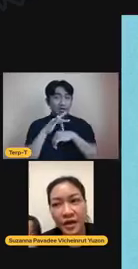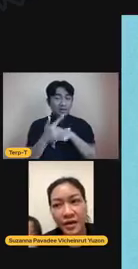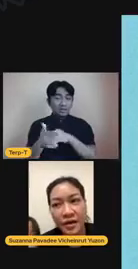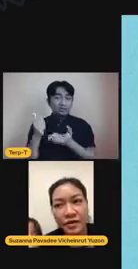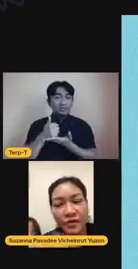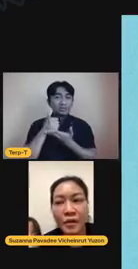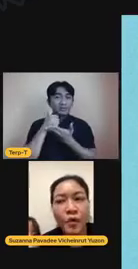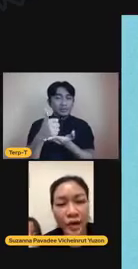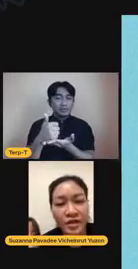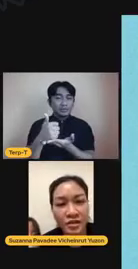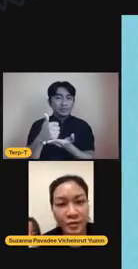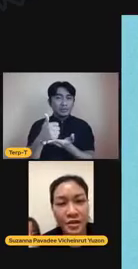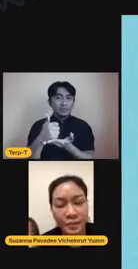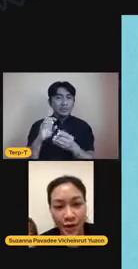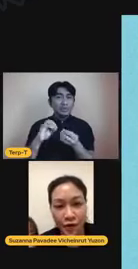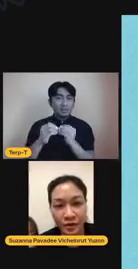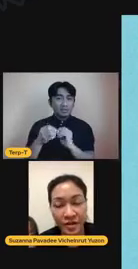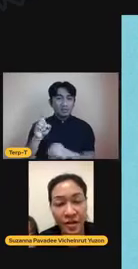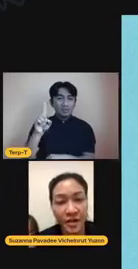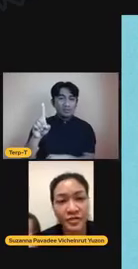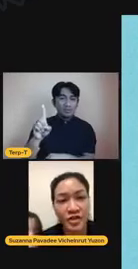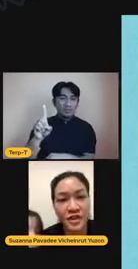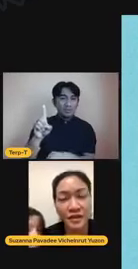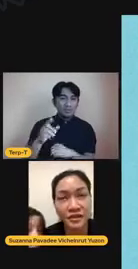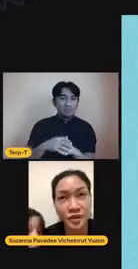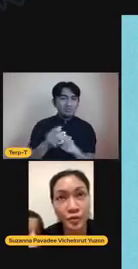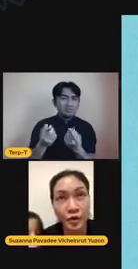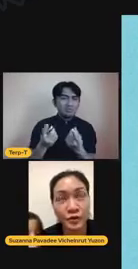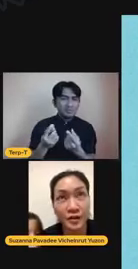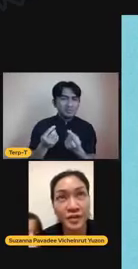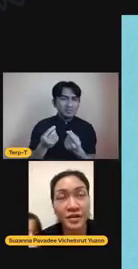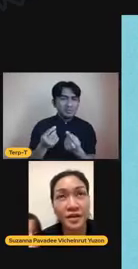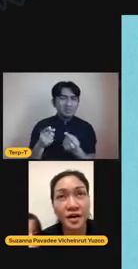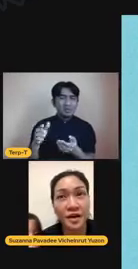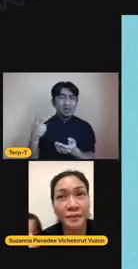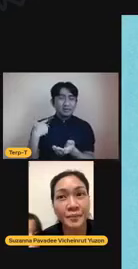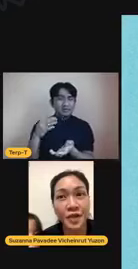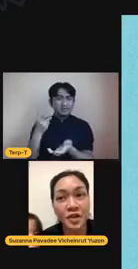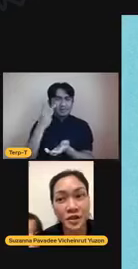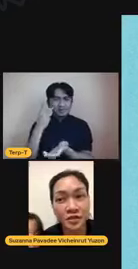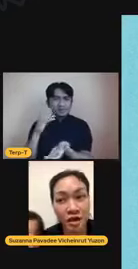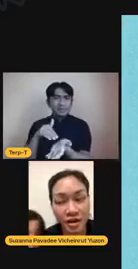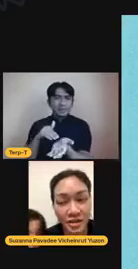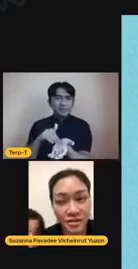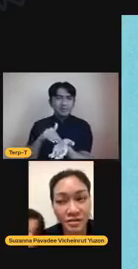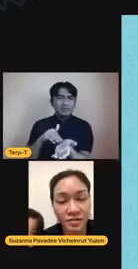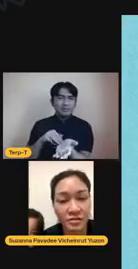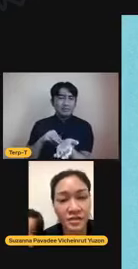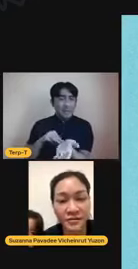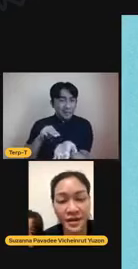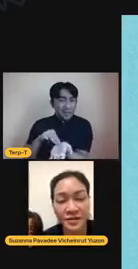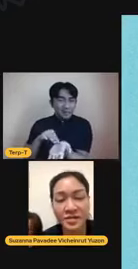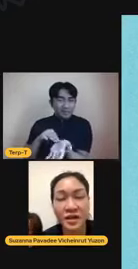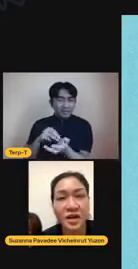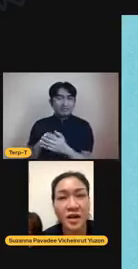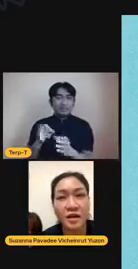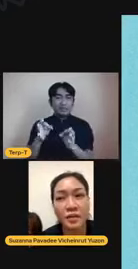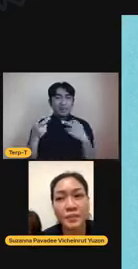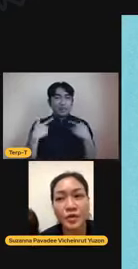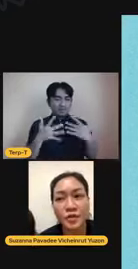really, number one is to be the medical. If your child is born with congenital heart